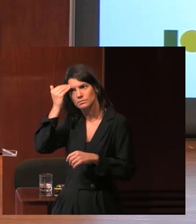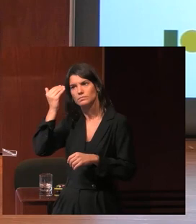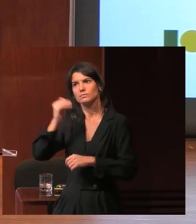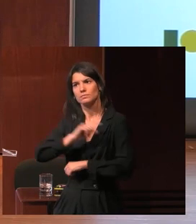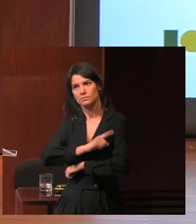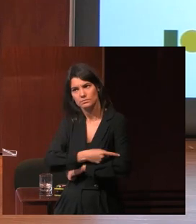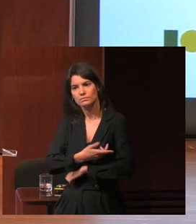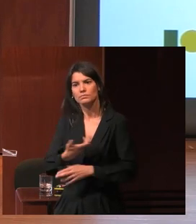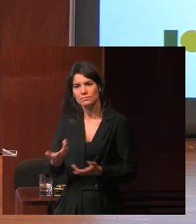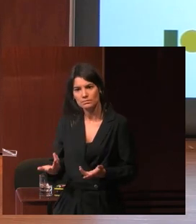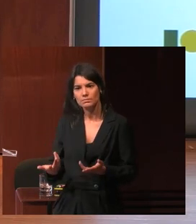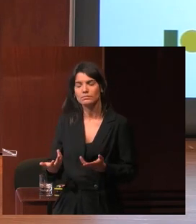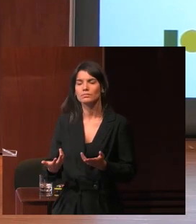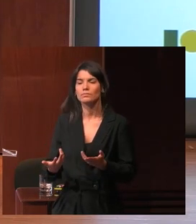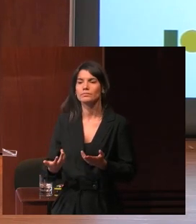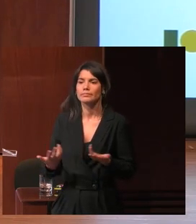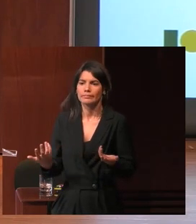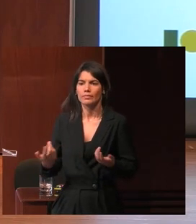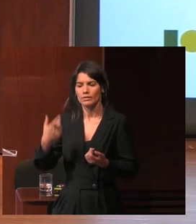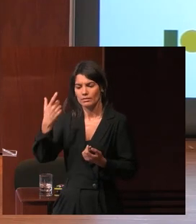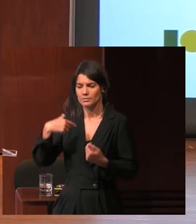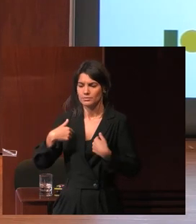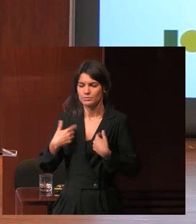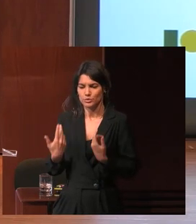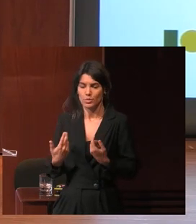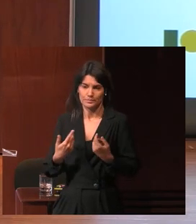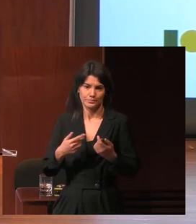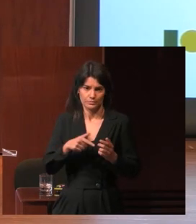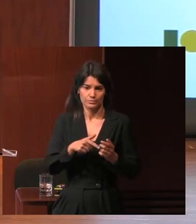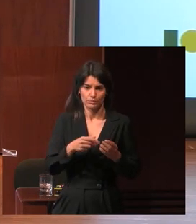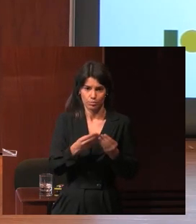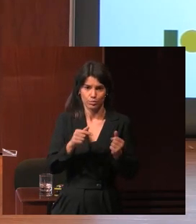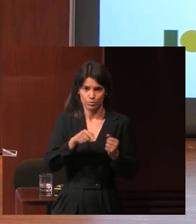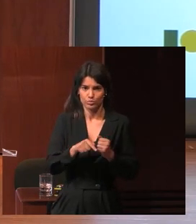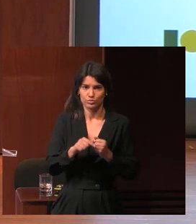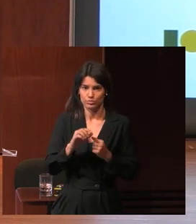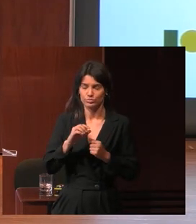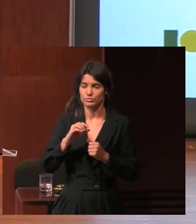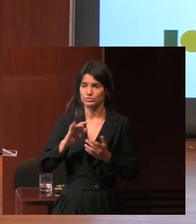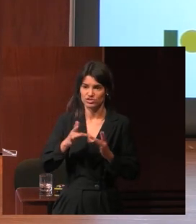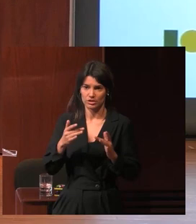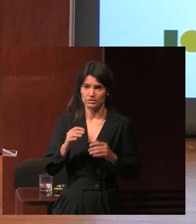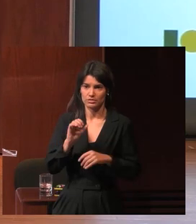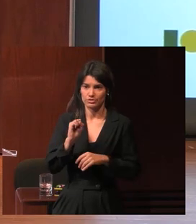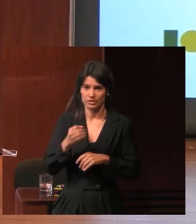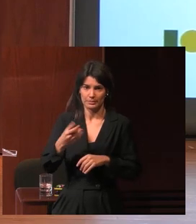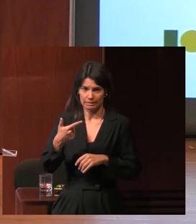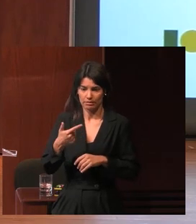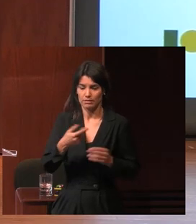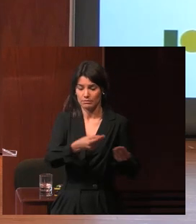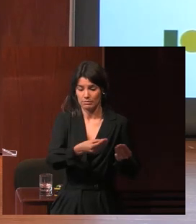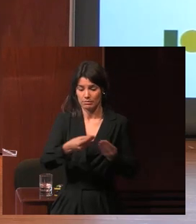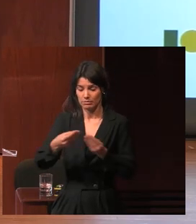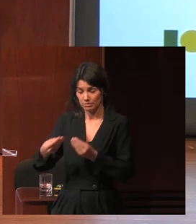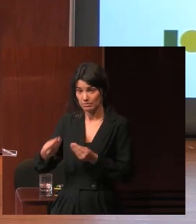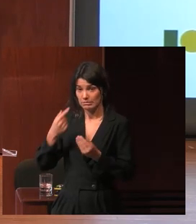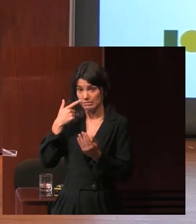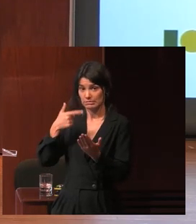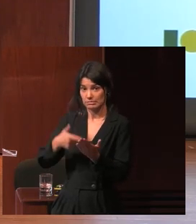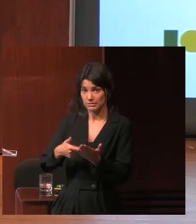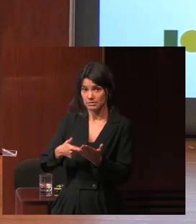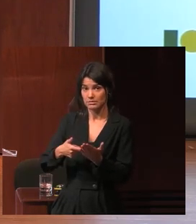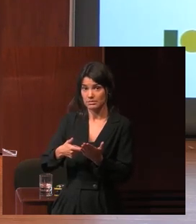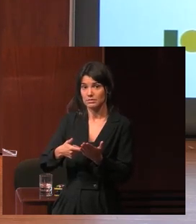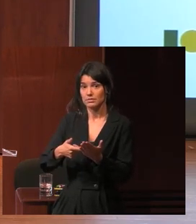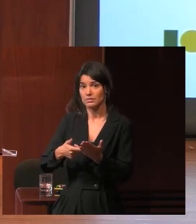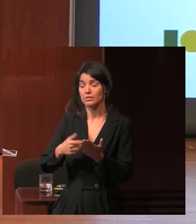product by ChatGPT, whatever it is. Let's look at your curriculum vitae. That is